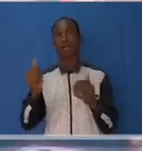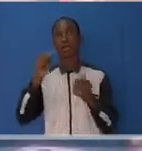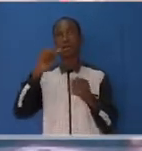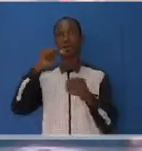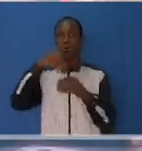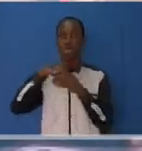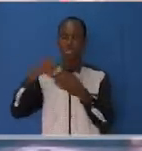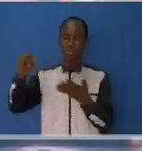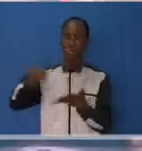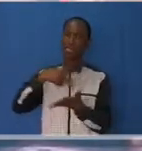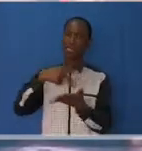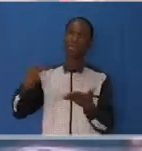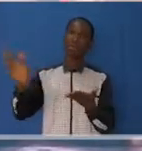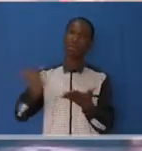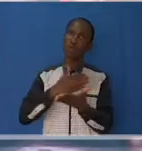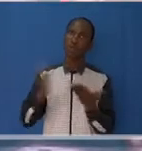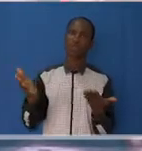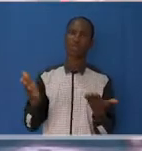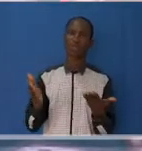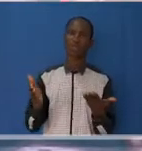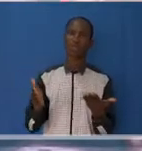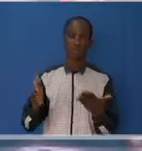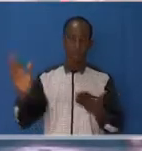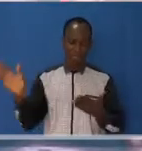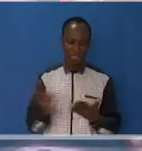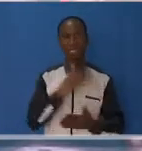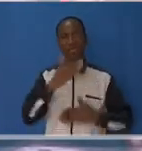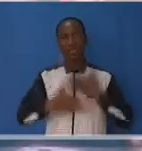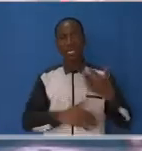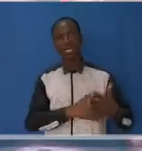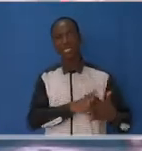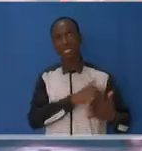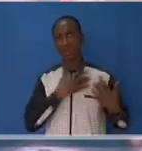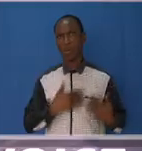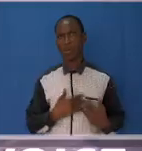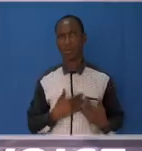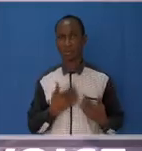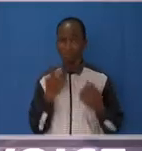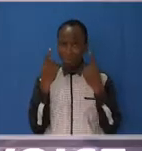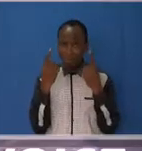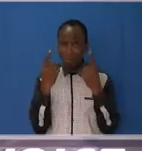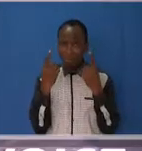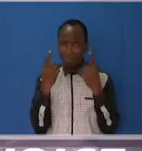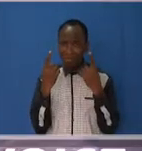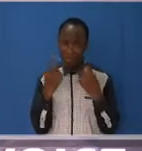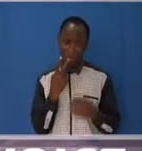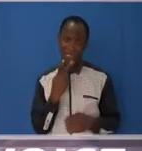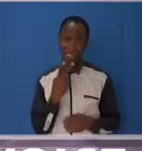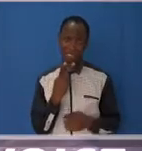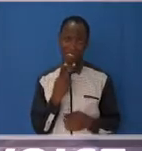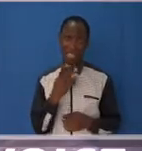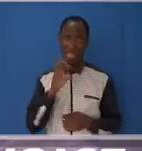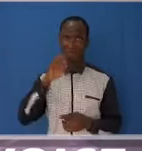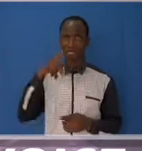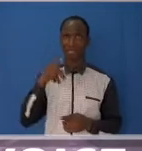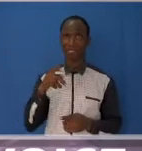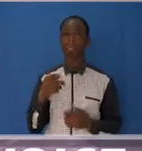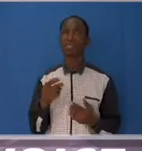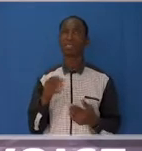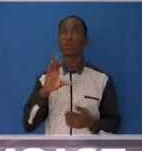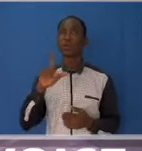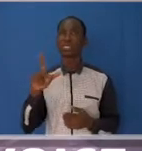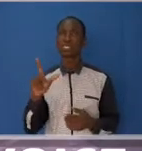songs. And we should sing with grace in our heart to the Lord. In Tihana Yakin Kayano, or shall I see a crack and say, Yama Christo as